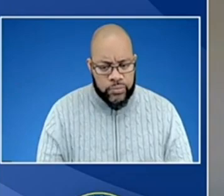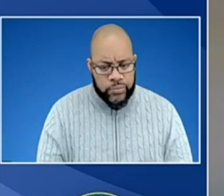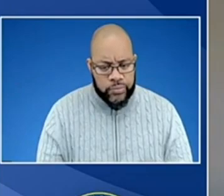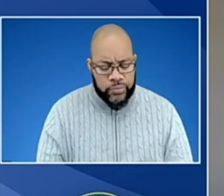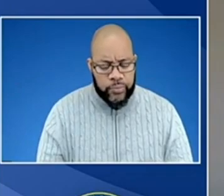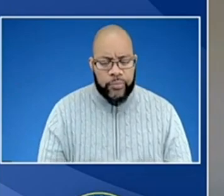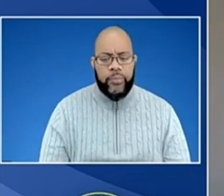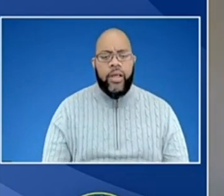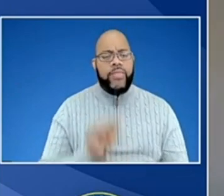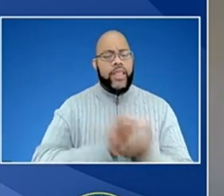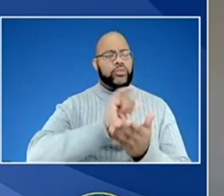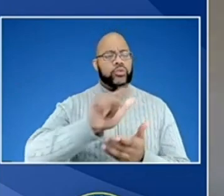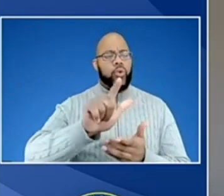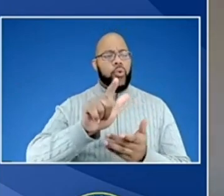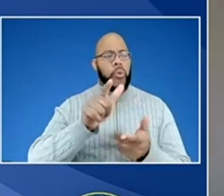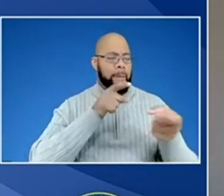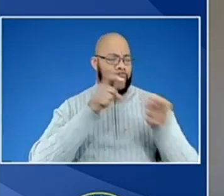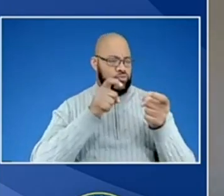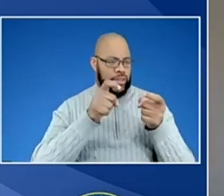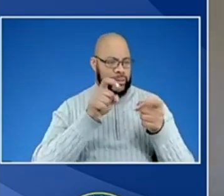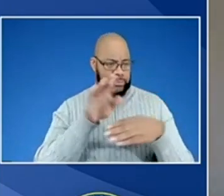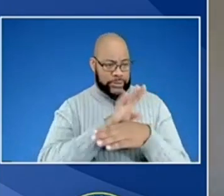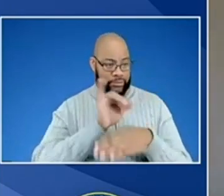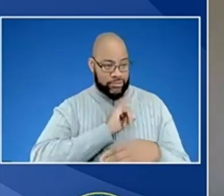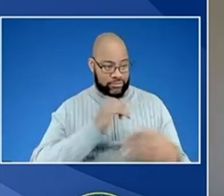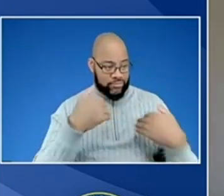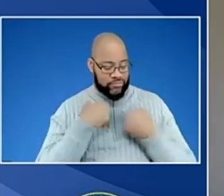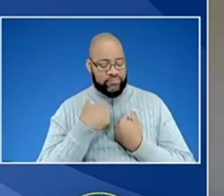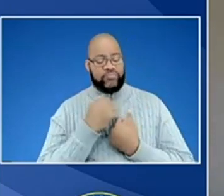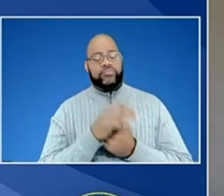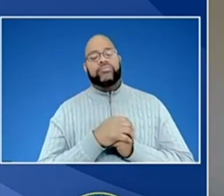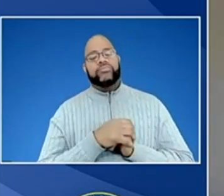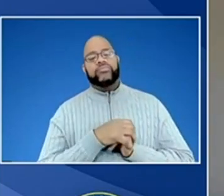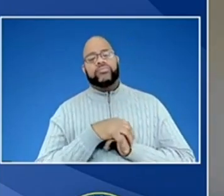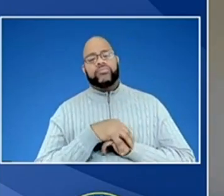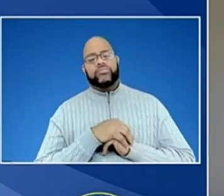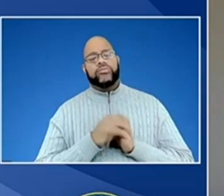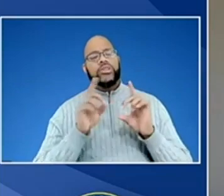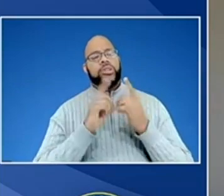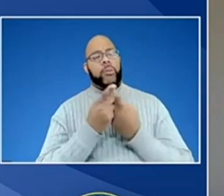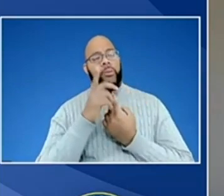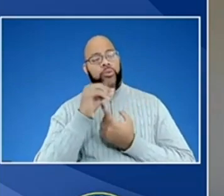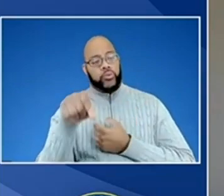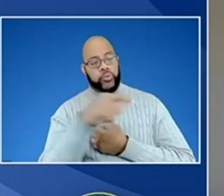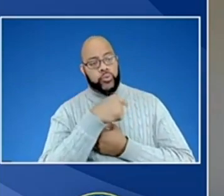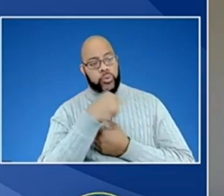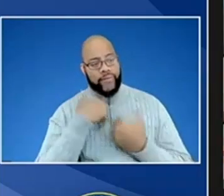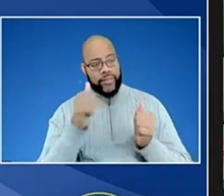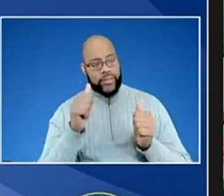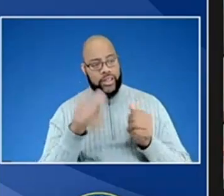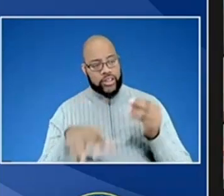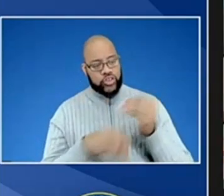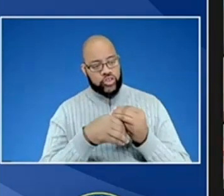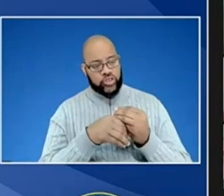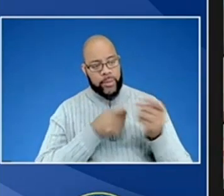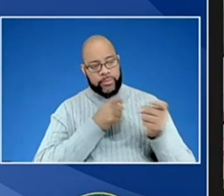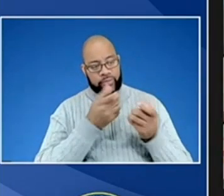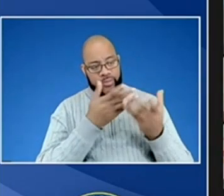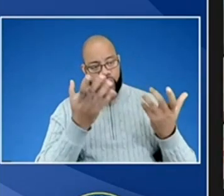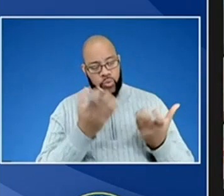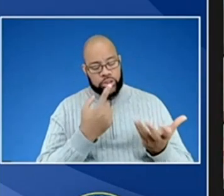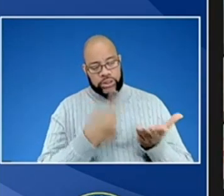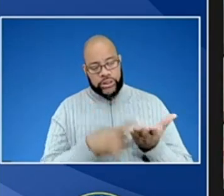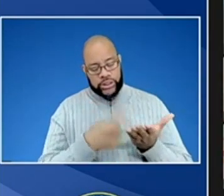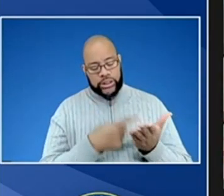That's all the administrative business I have. Department, do you have any additional administrative stuff you want to talk